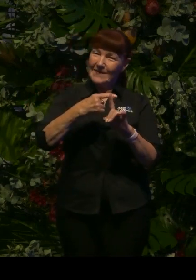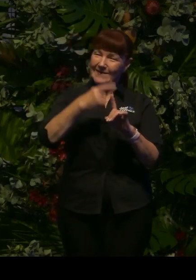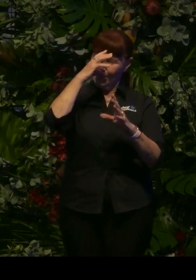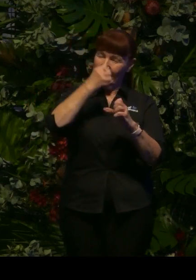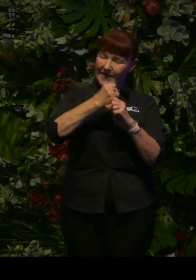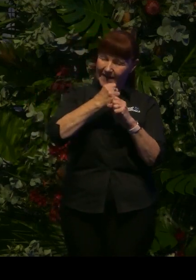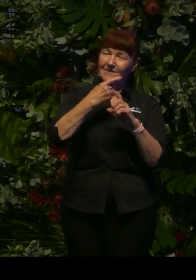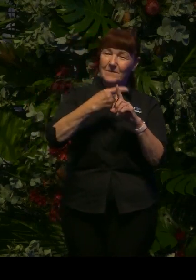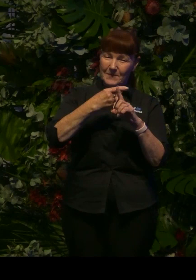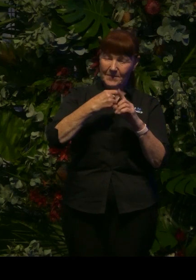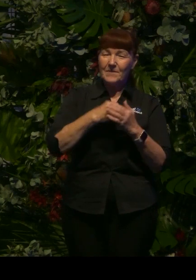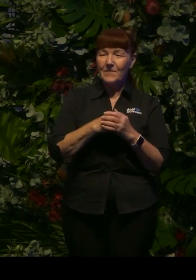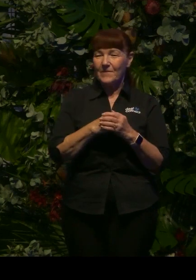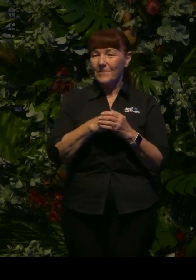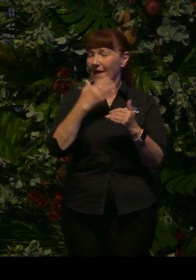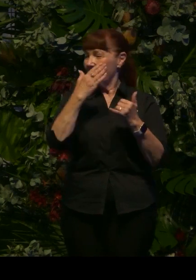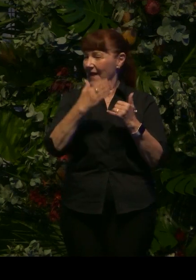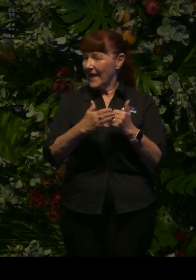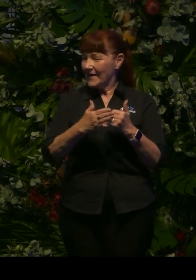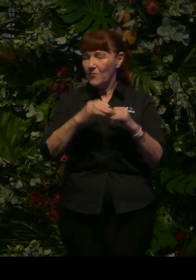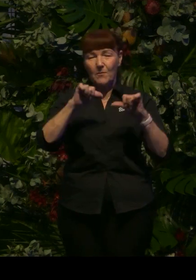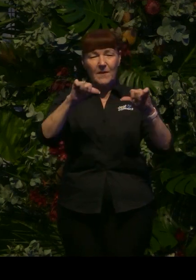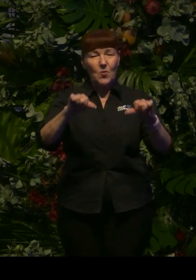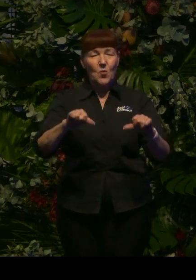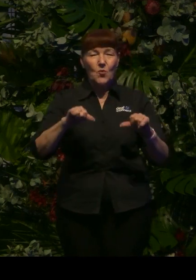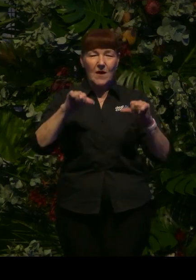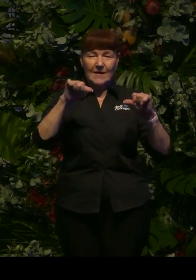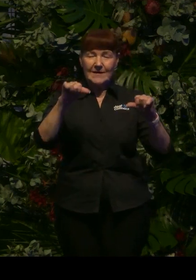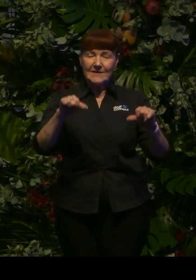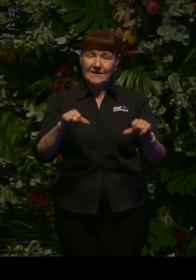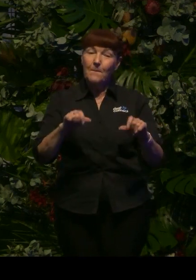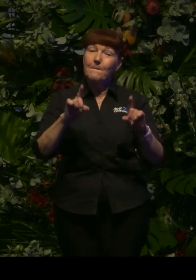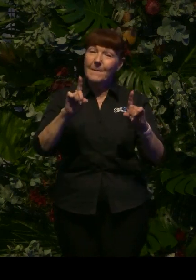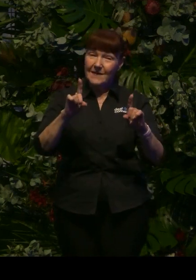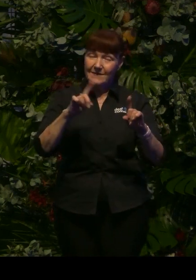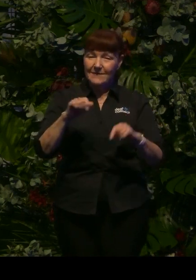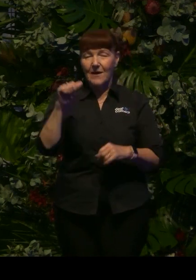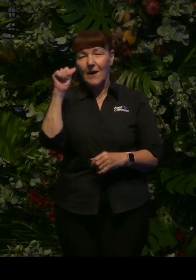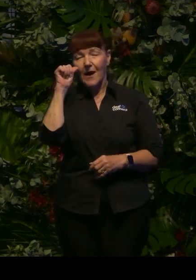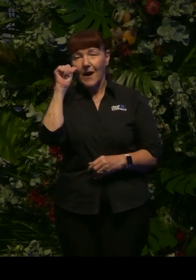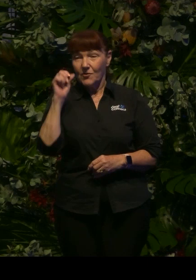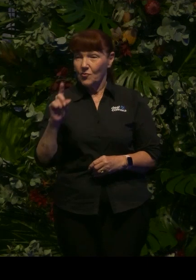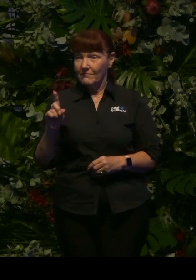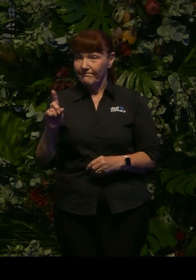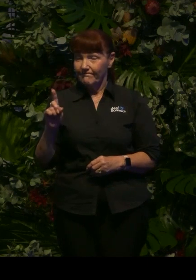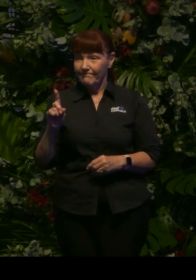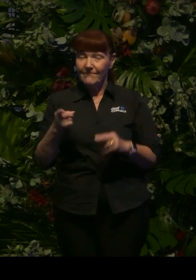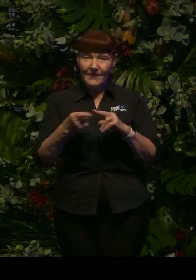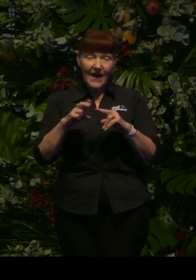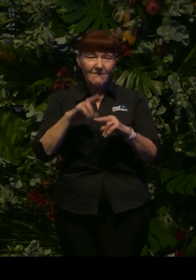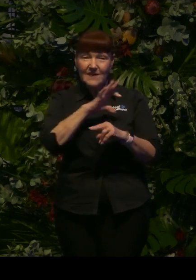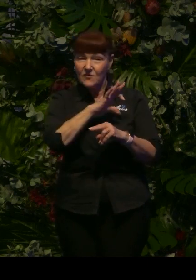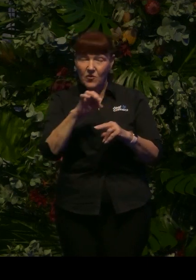I truly believe that in the end, everything will be all right. But I also know, if it's not all